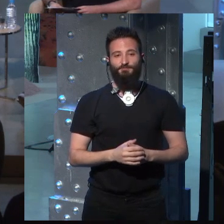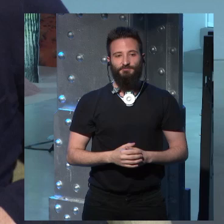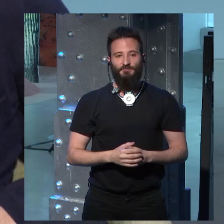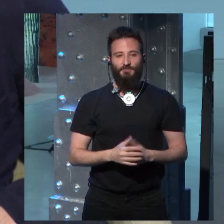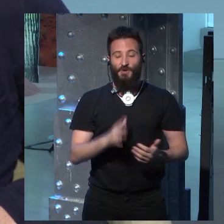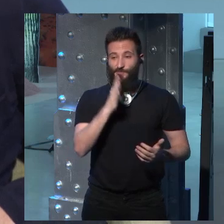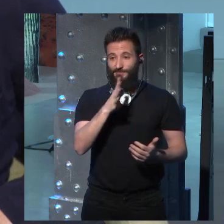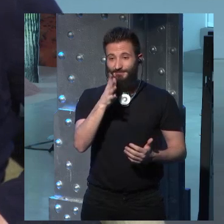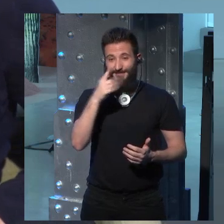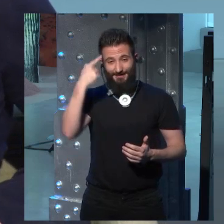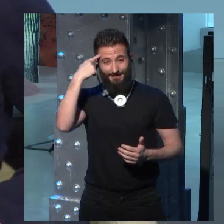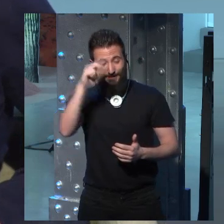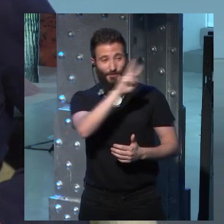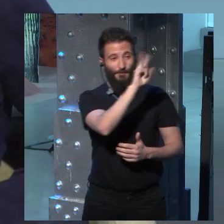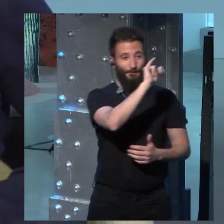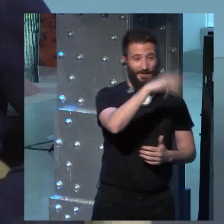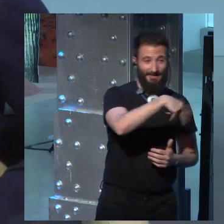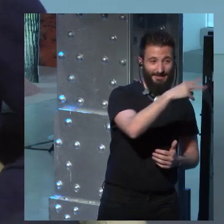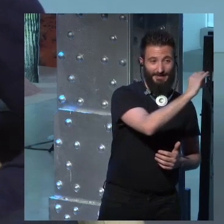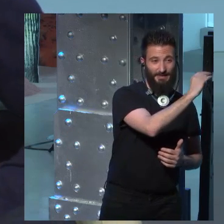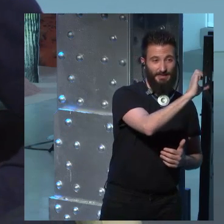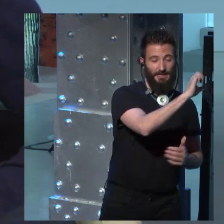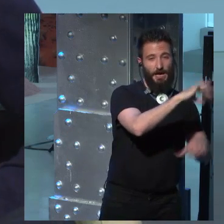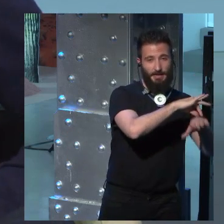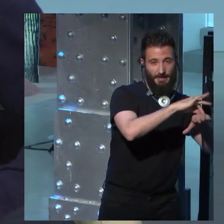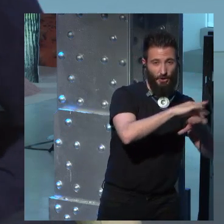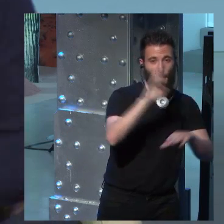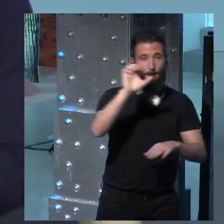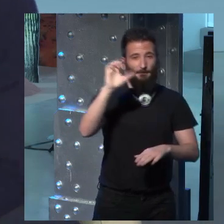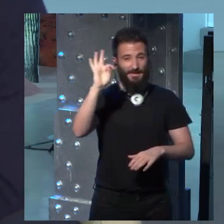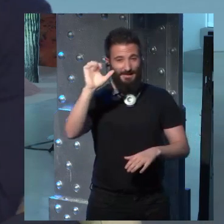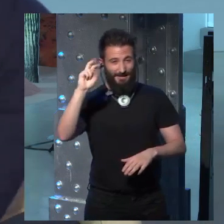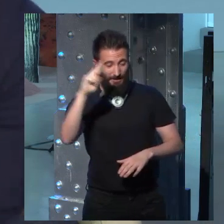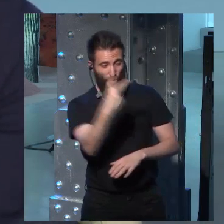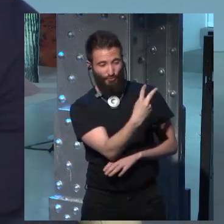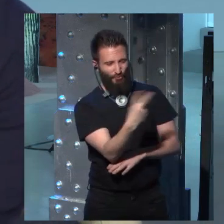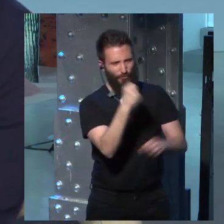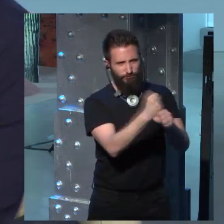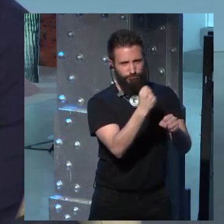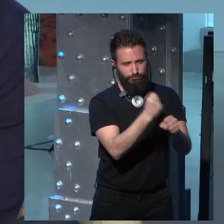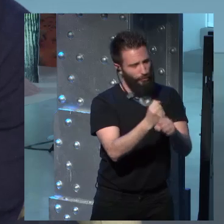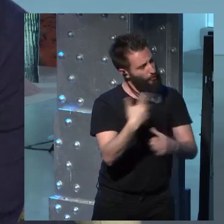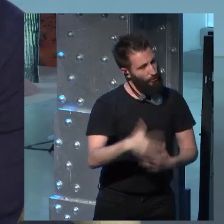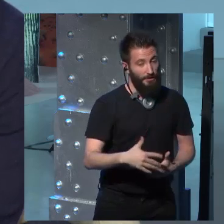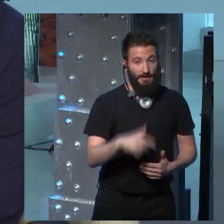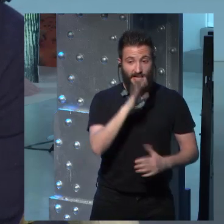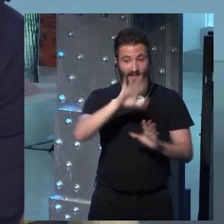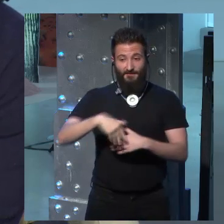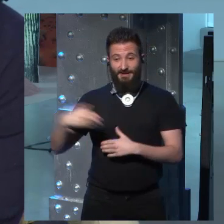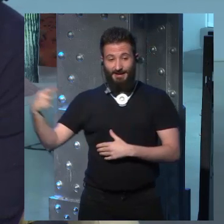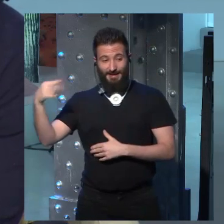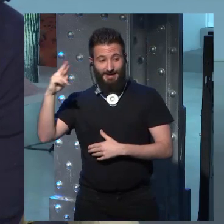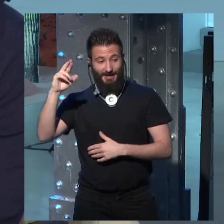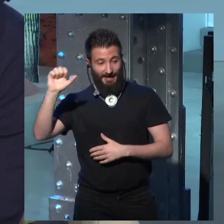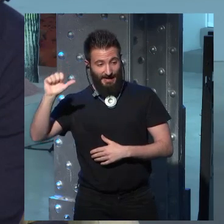at establishing this, and also that we kind of clicked, me and Rhea and everybody in the cast. I had a